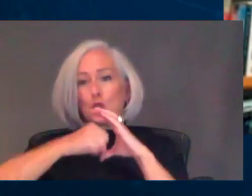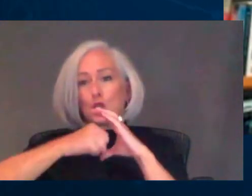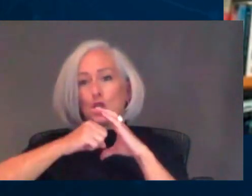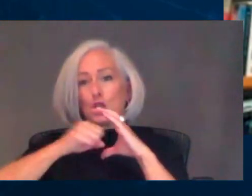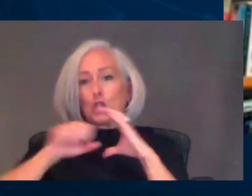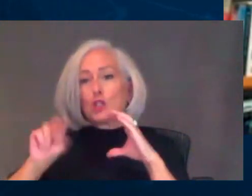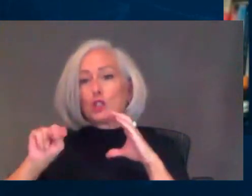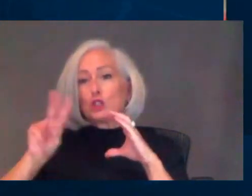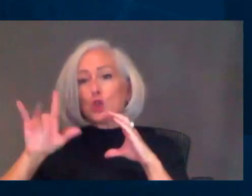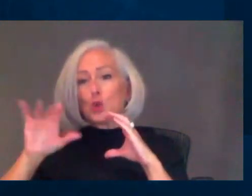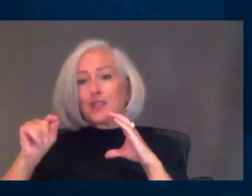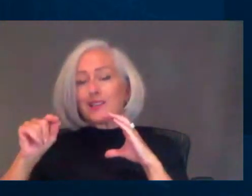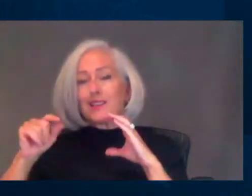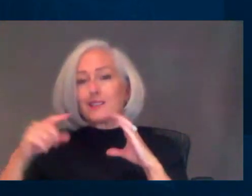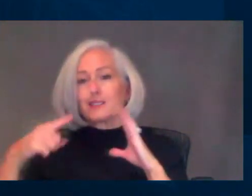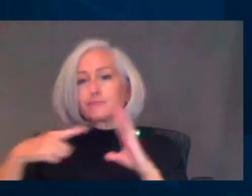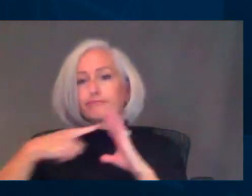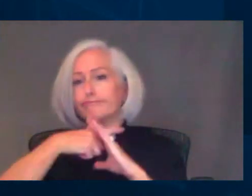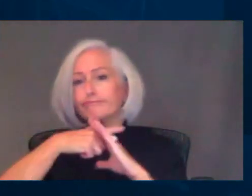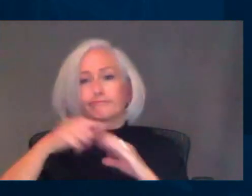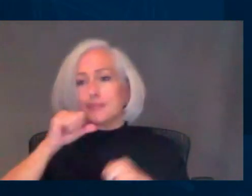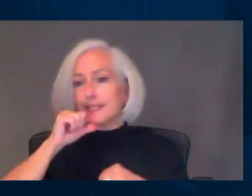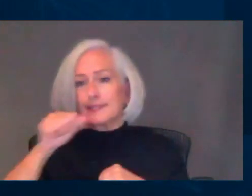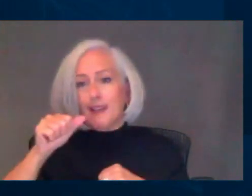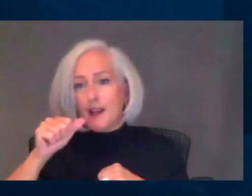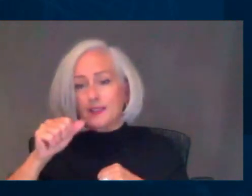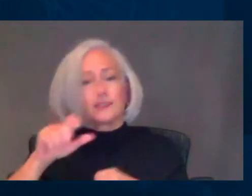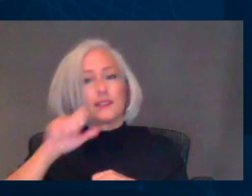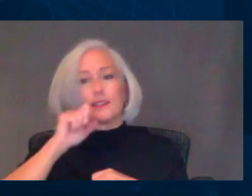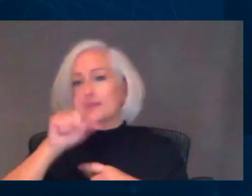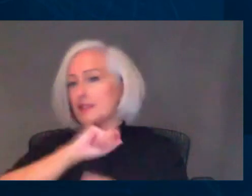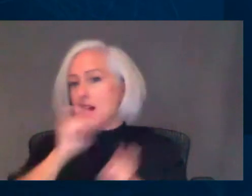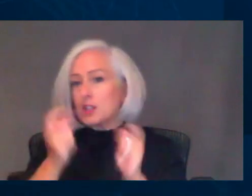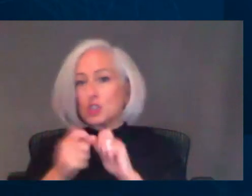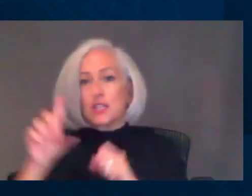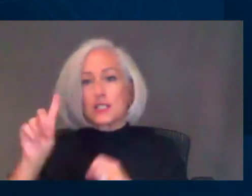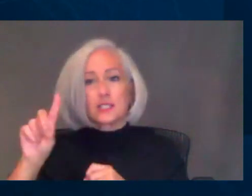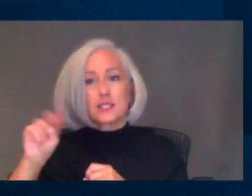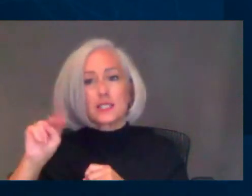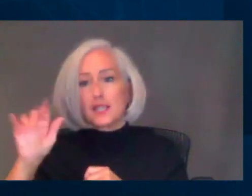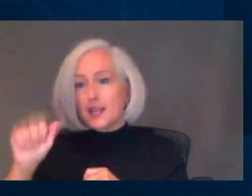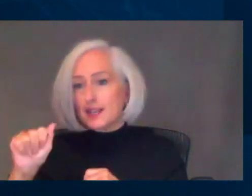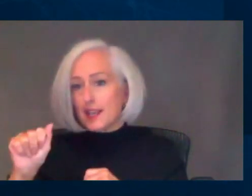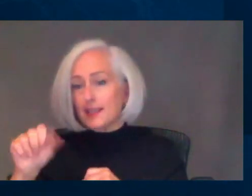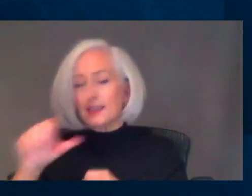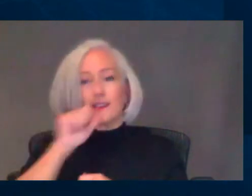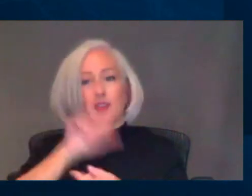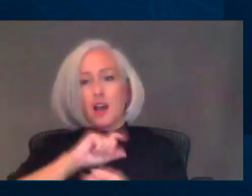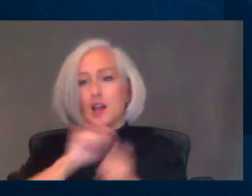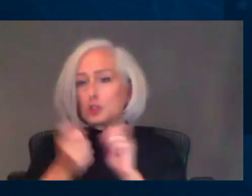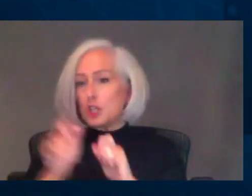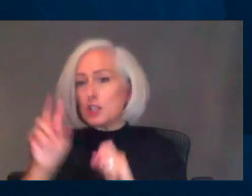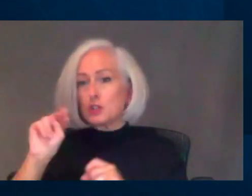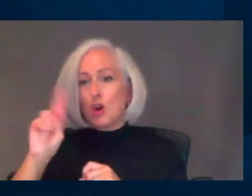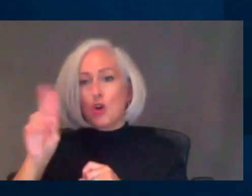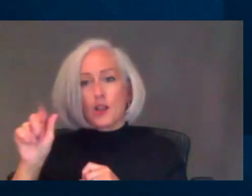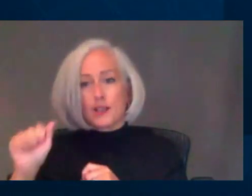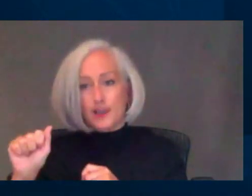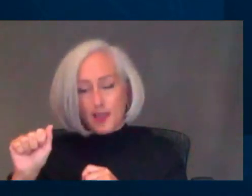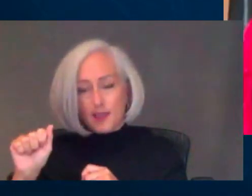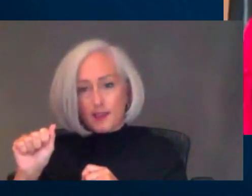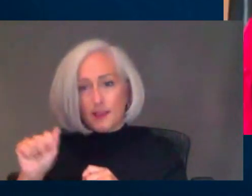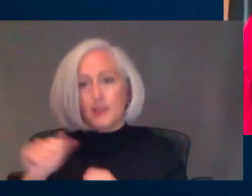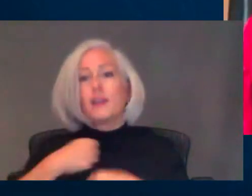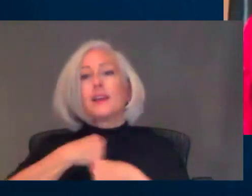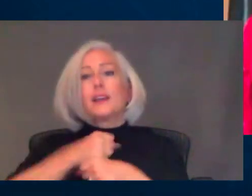totally broken down and metabolized. So the only thing left now is the memory of that protein, and the antibodies that